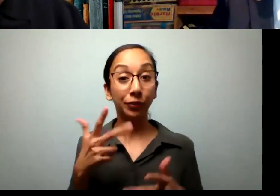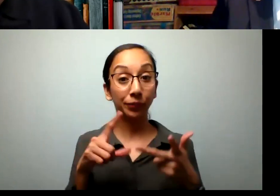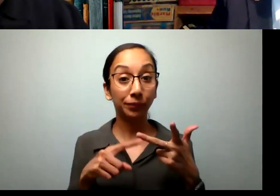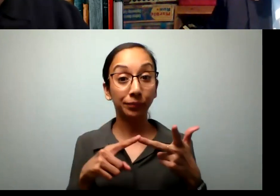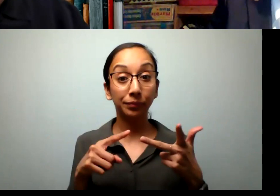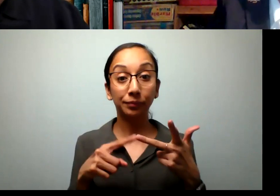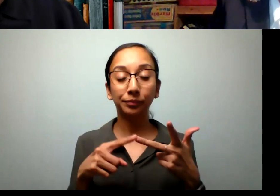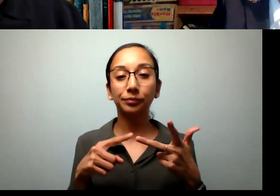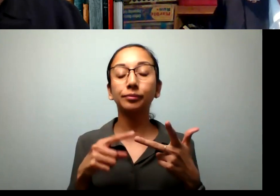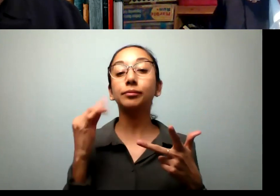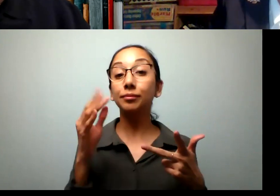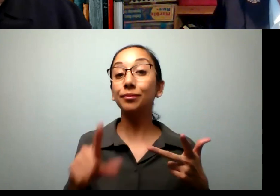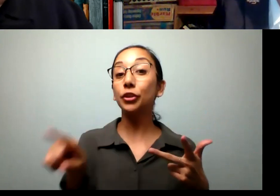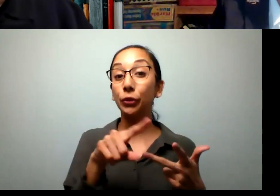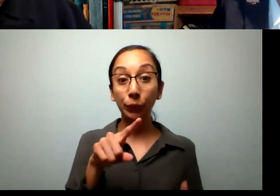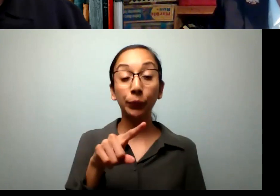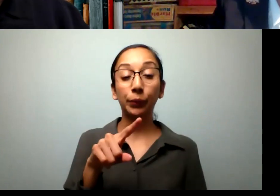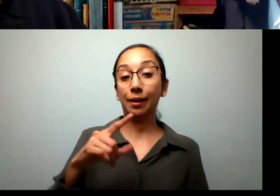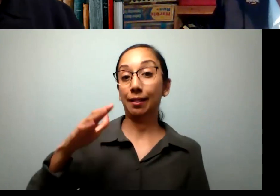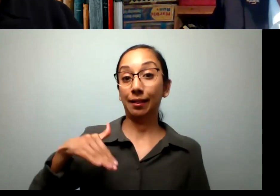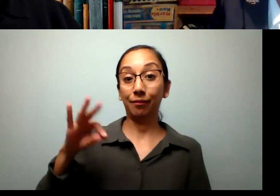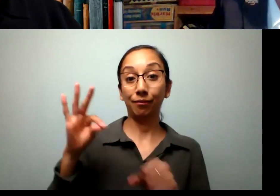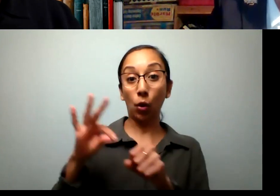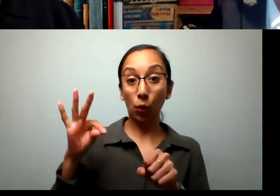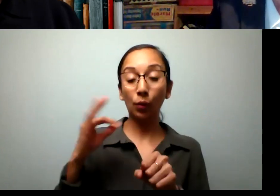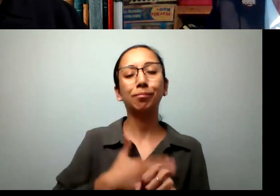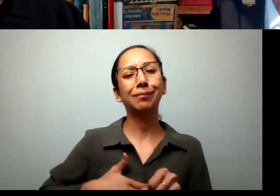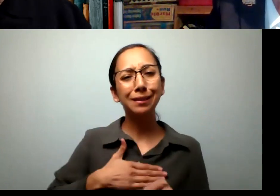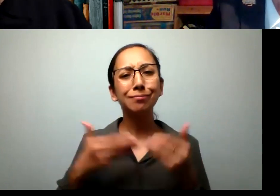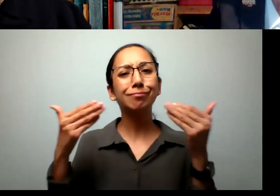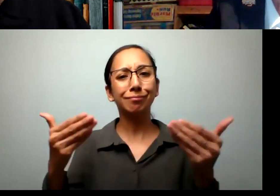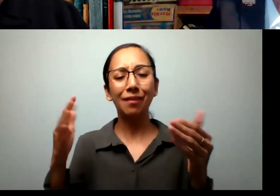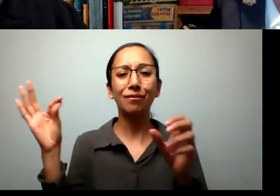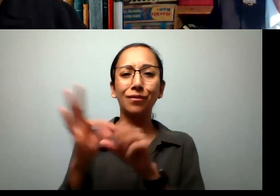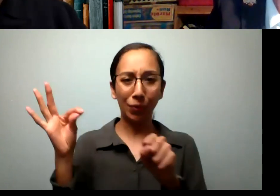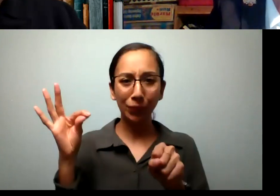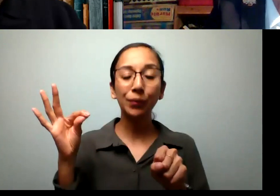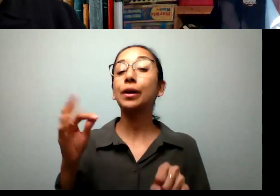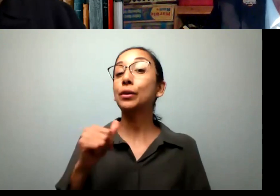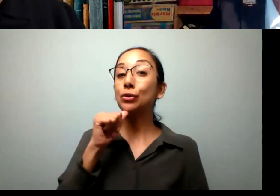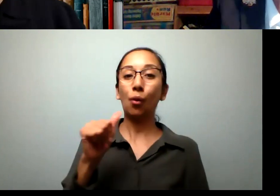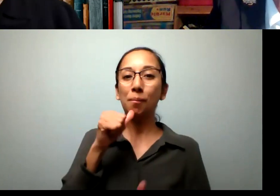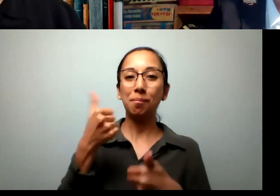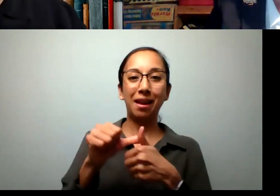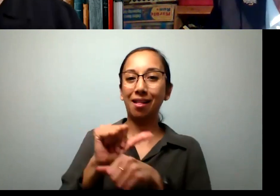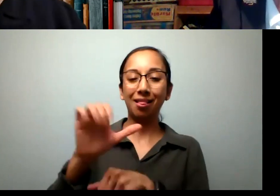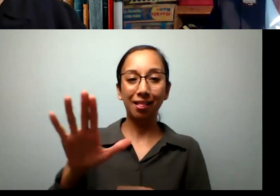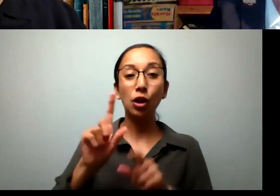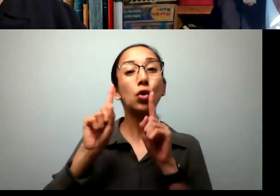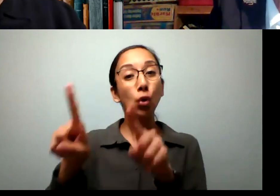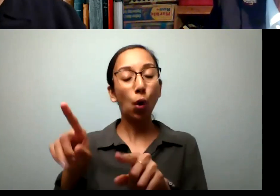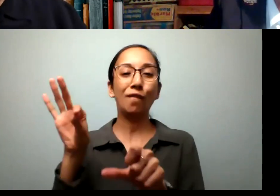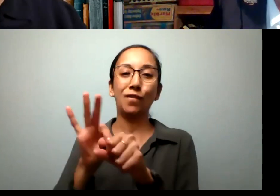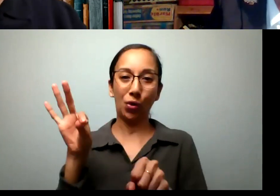say to you is, if you have not already voted, go out and vote. Don't mail it in, go